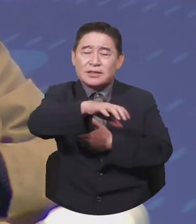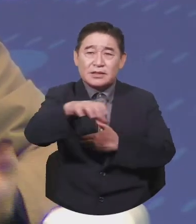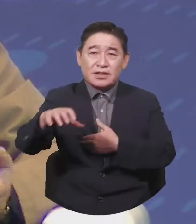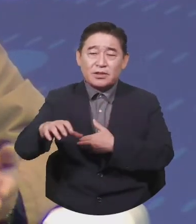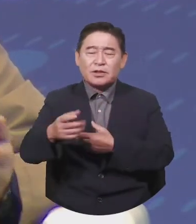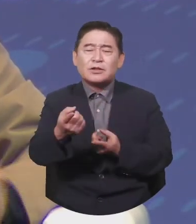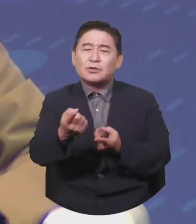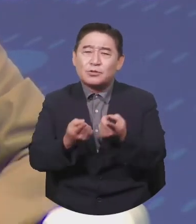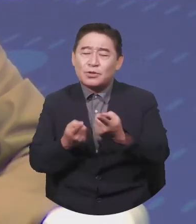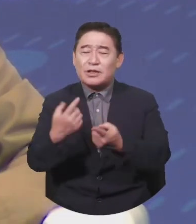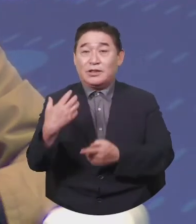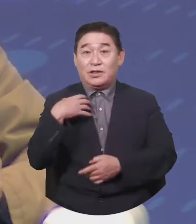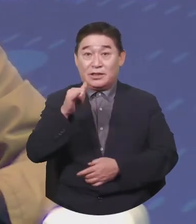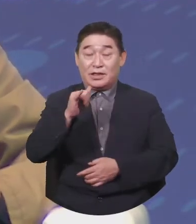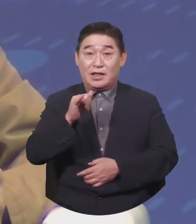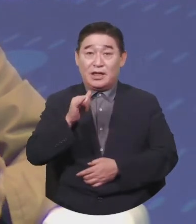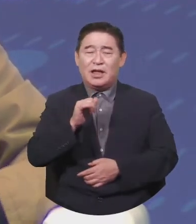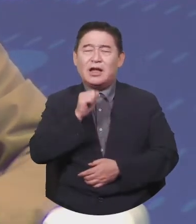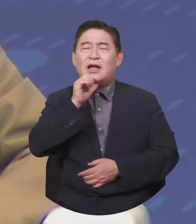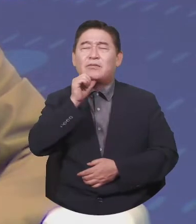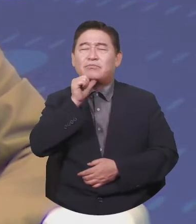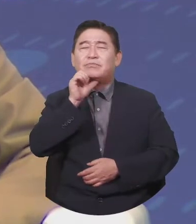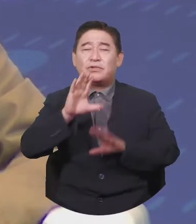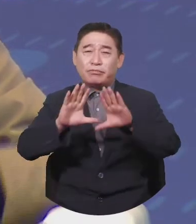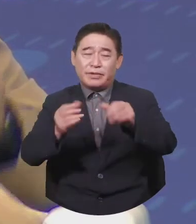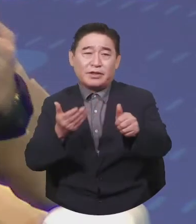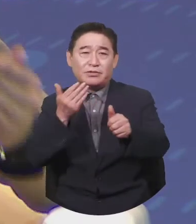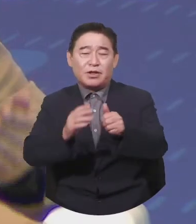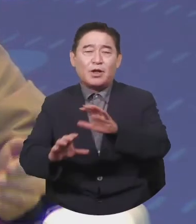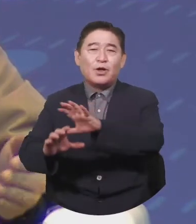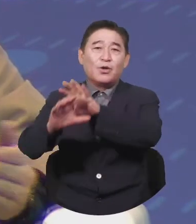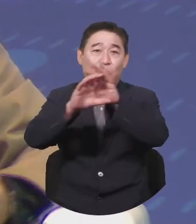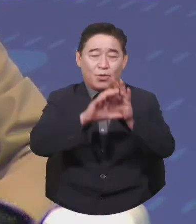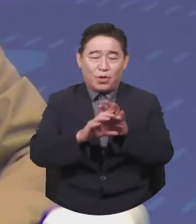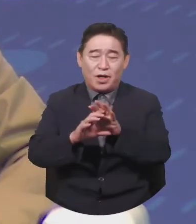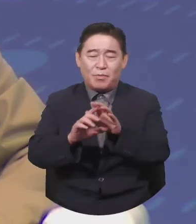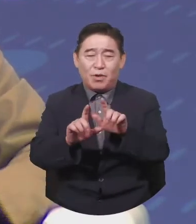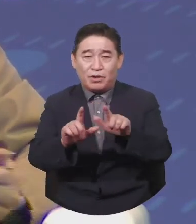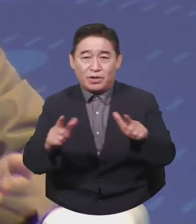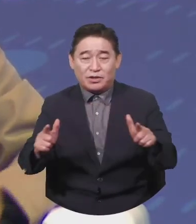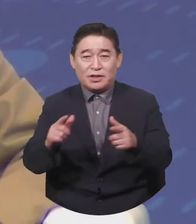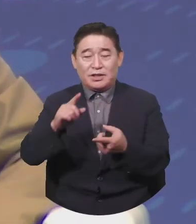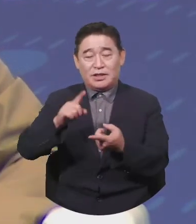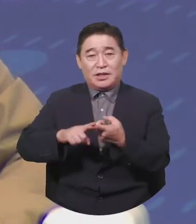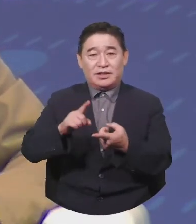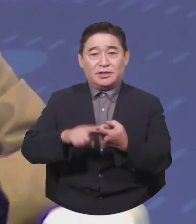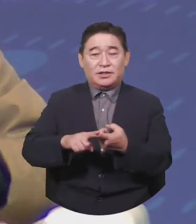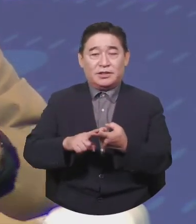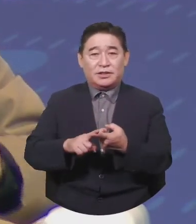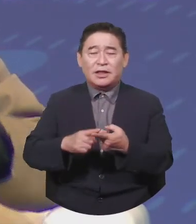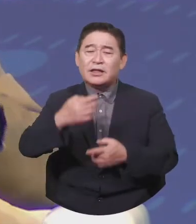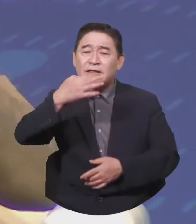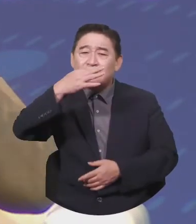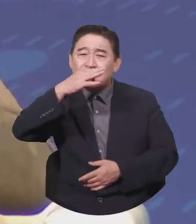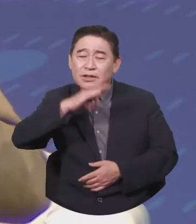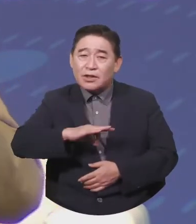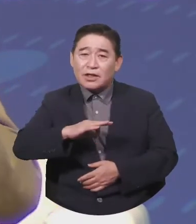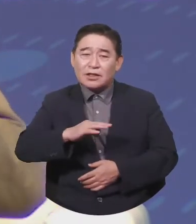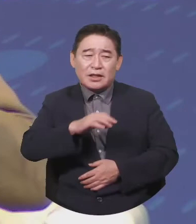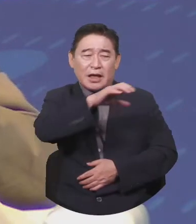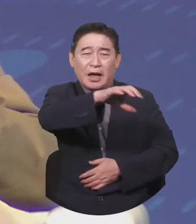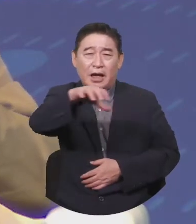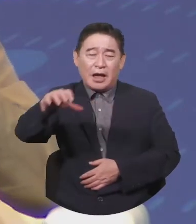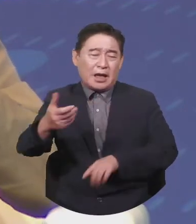the poverty reduction or the corona pandemic, the impact of the corona pandemic is quite differentiated with what kind